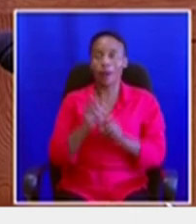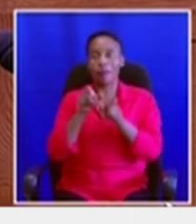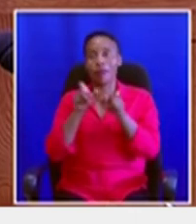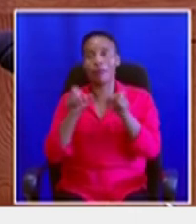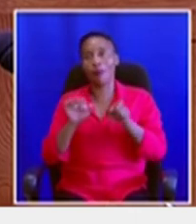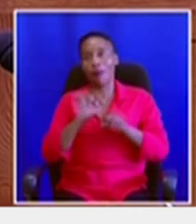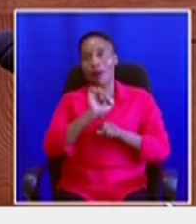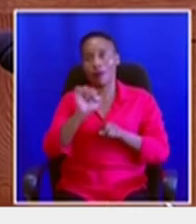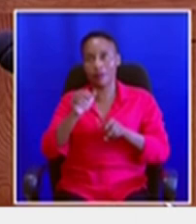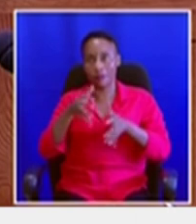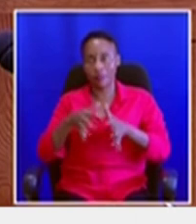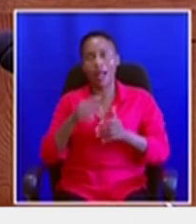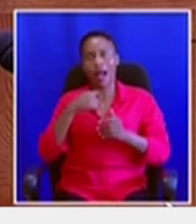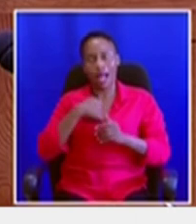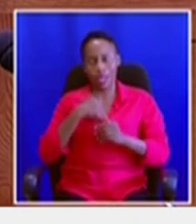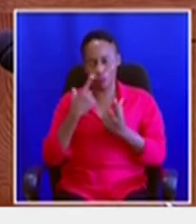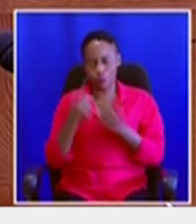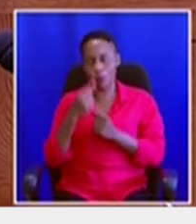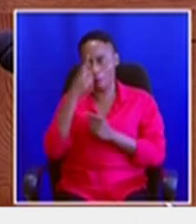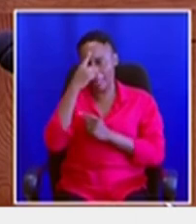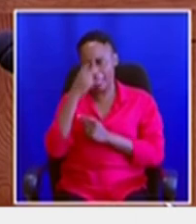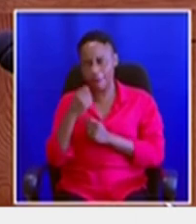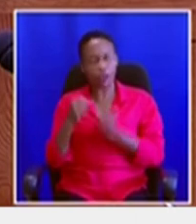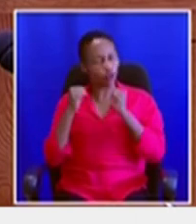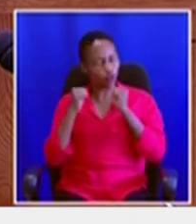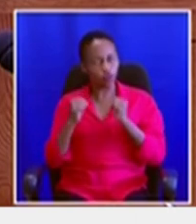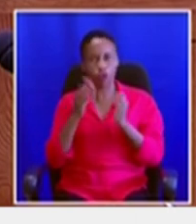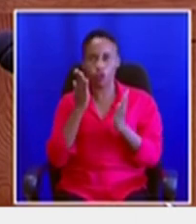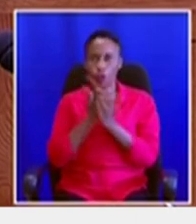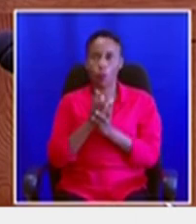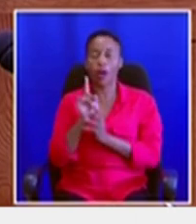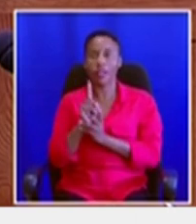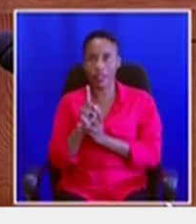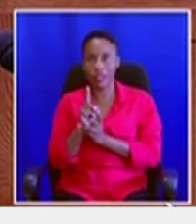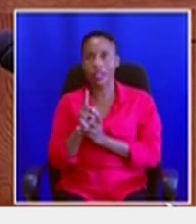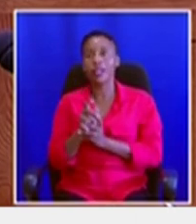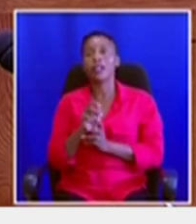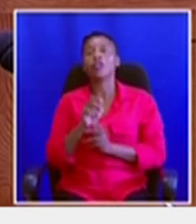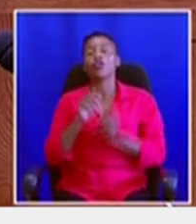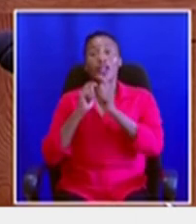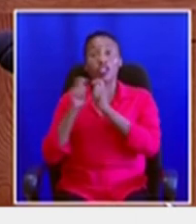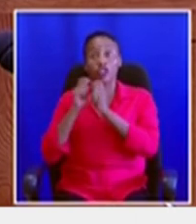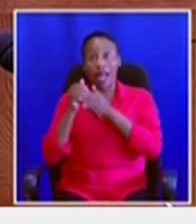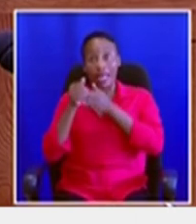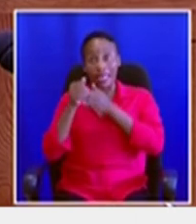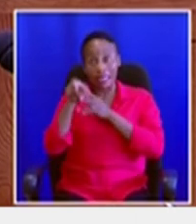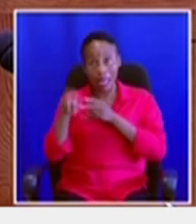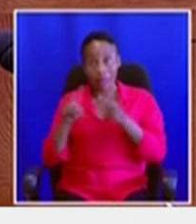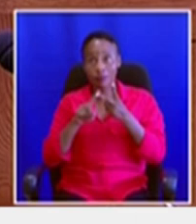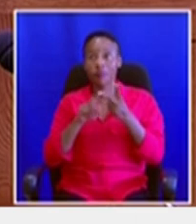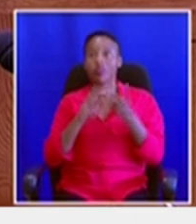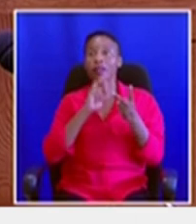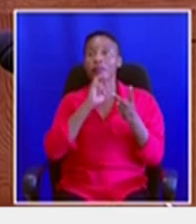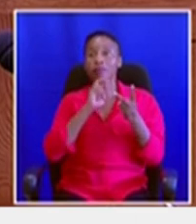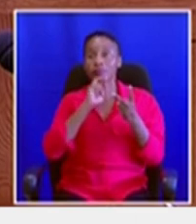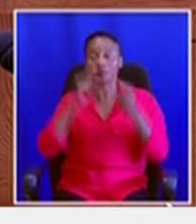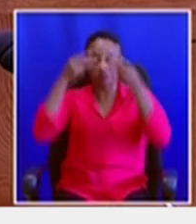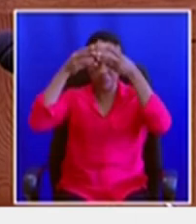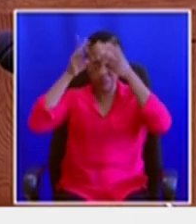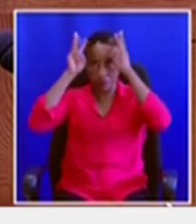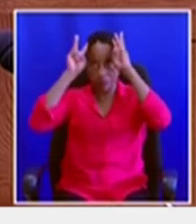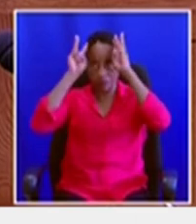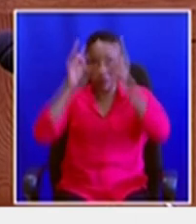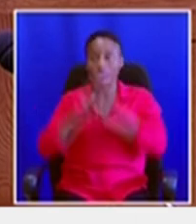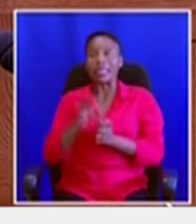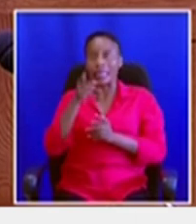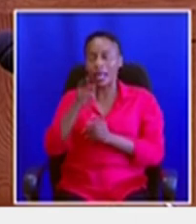and firmly believe so, that traditional leaders, our kings and queens, have possibly the most important role